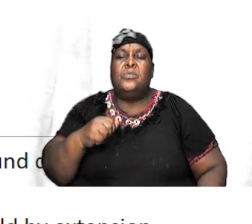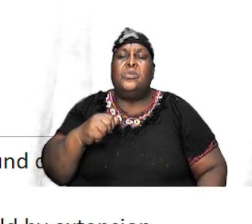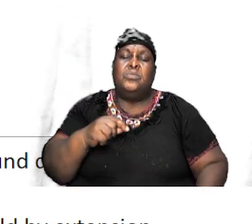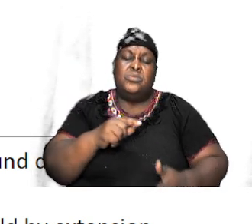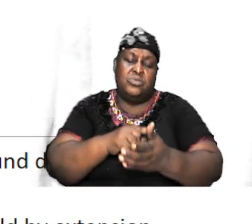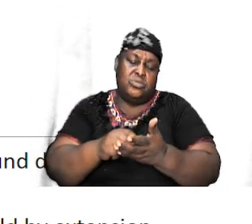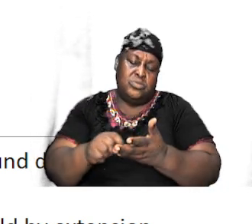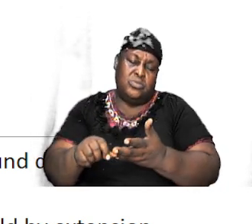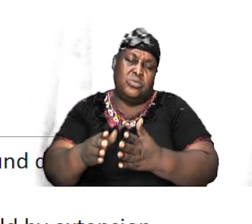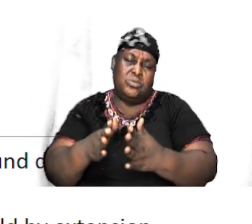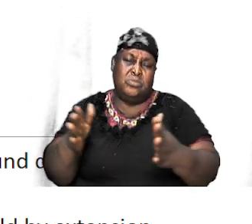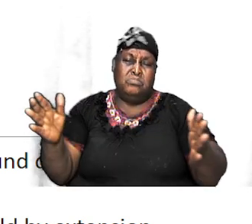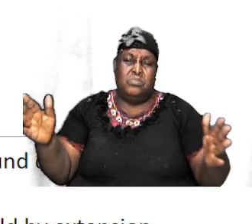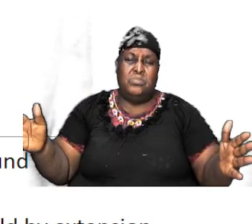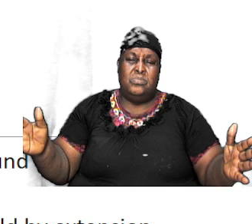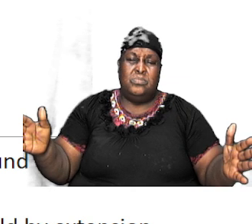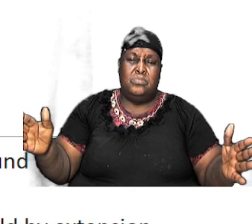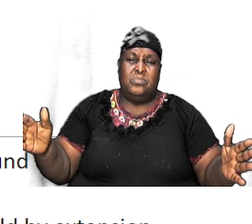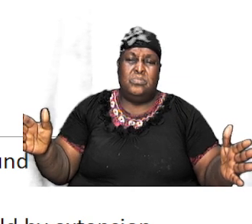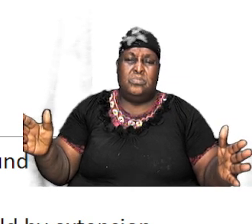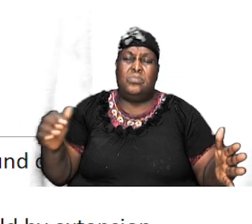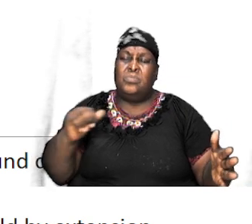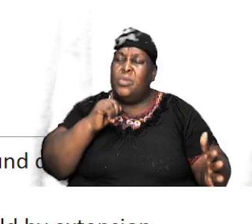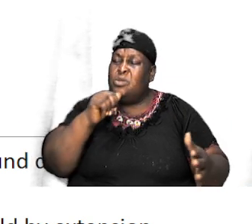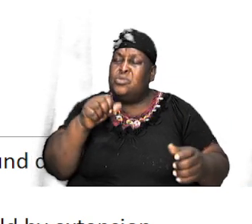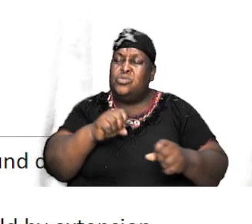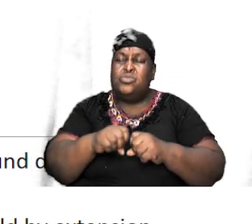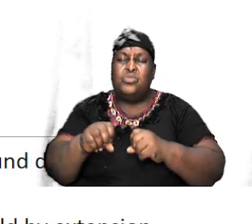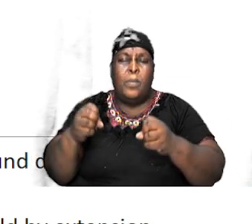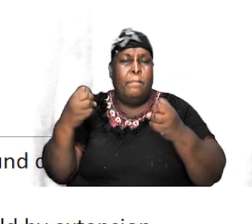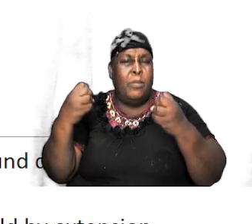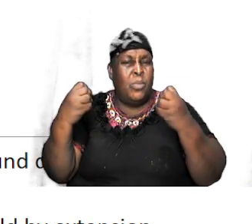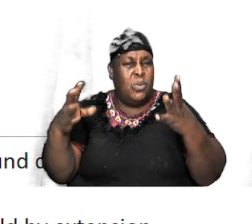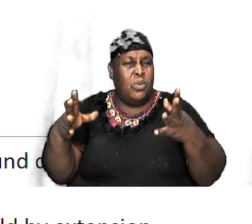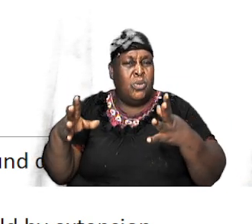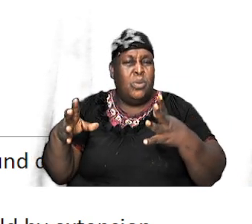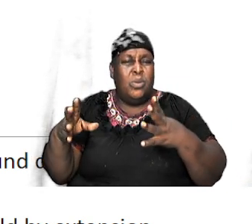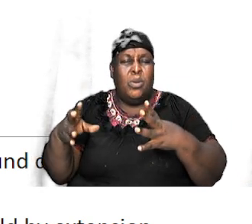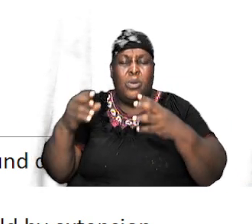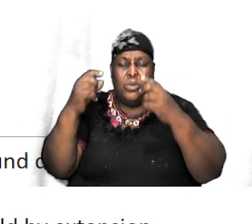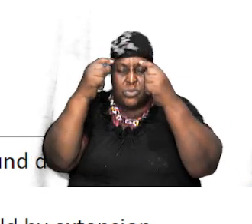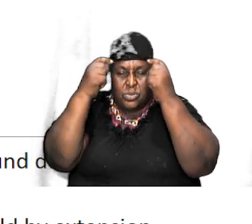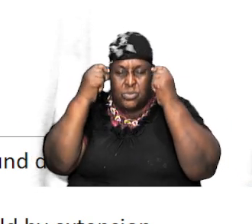he was writing generally and not so much focusing on the Jews